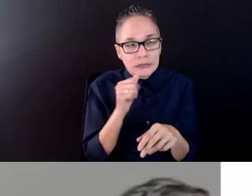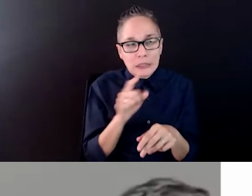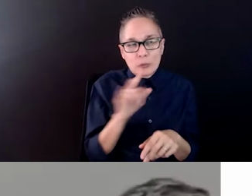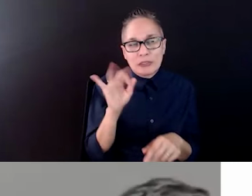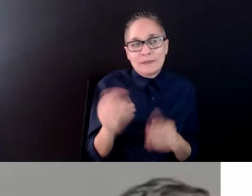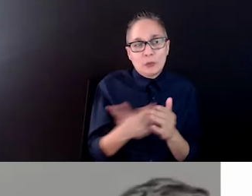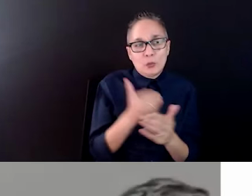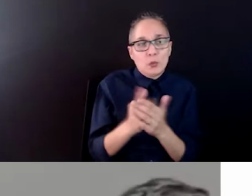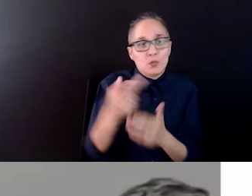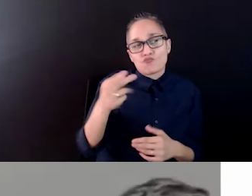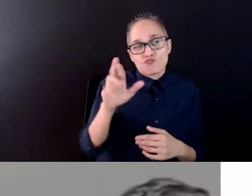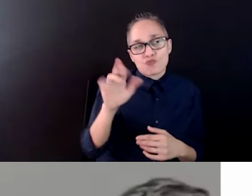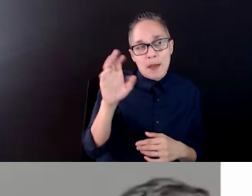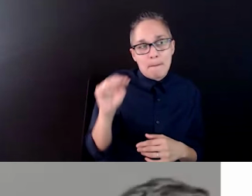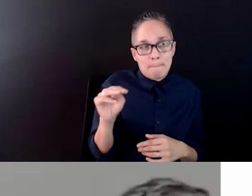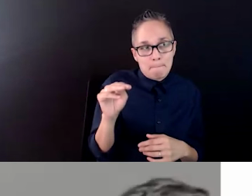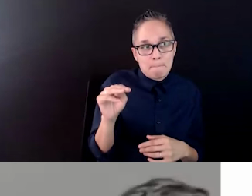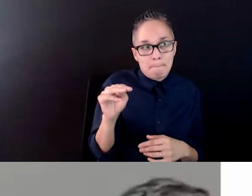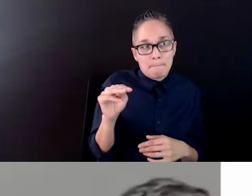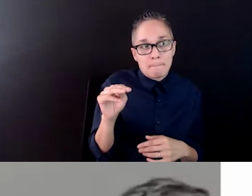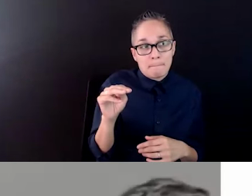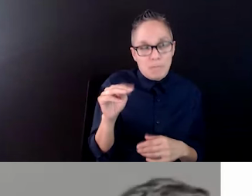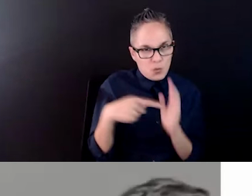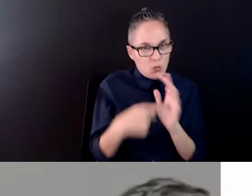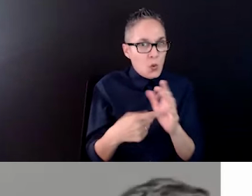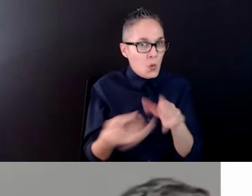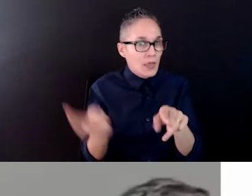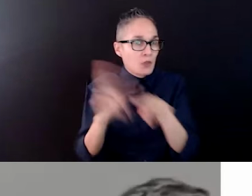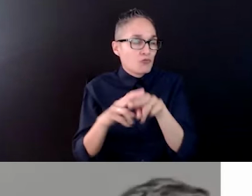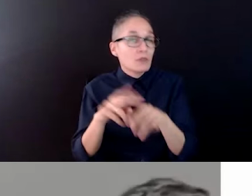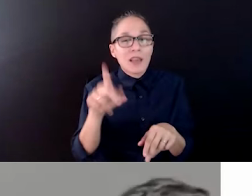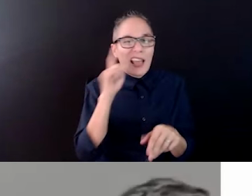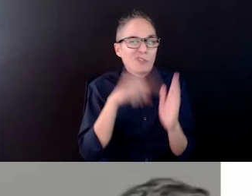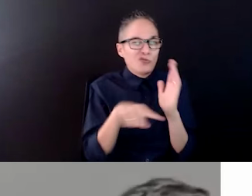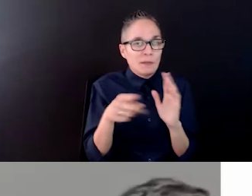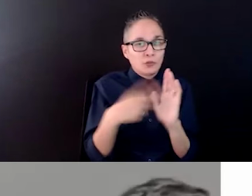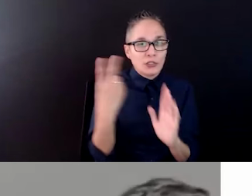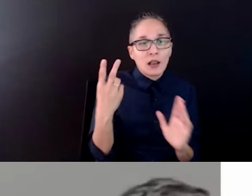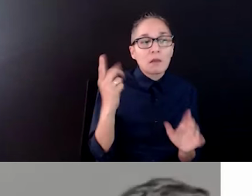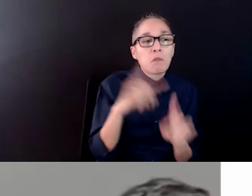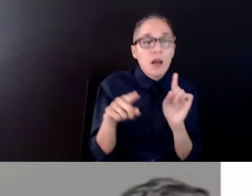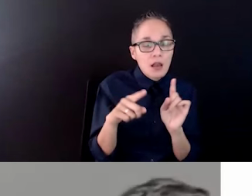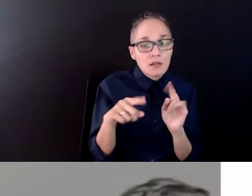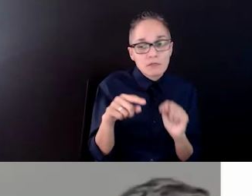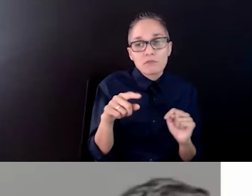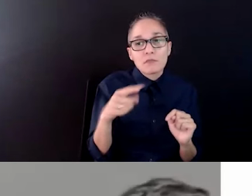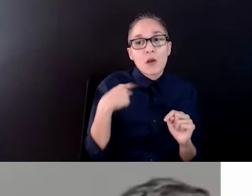the new premium amounts reflect the increase that, so we have to double check that. But we got our raises.